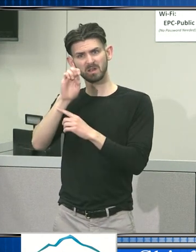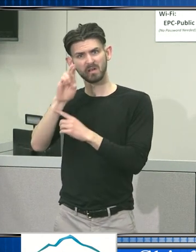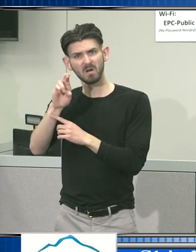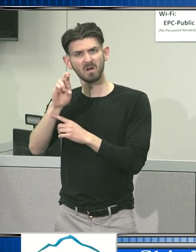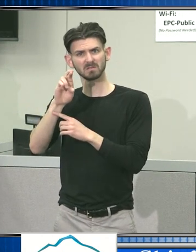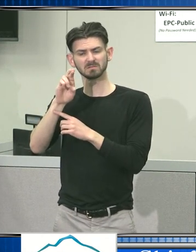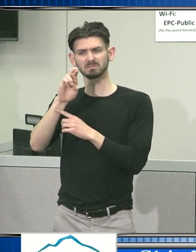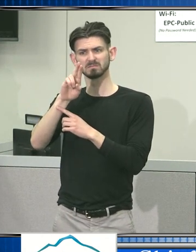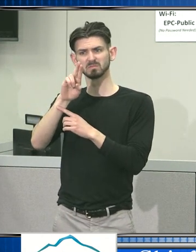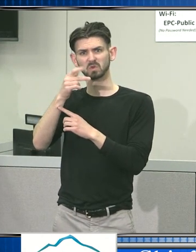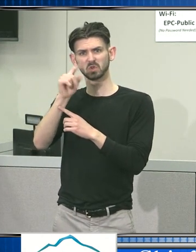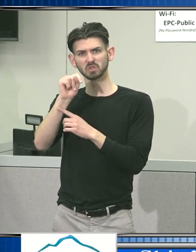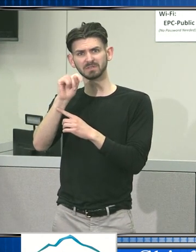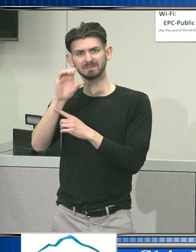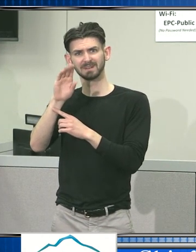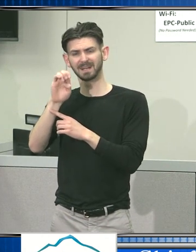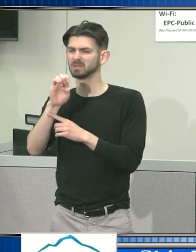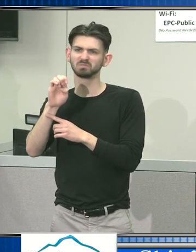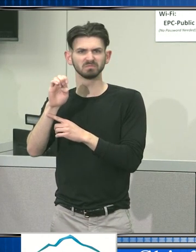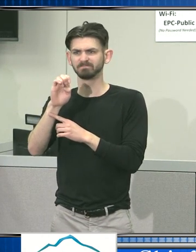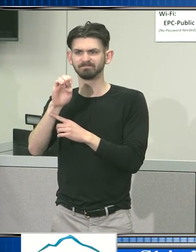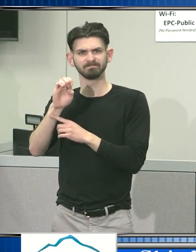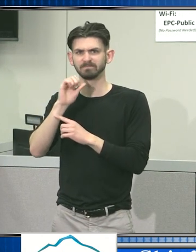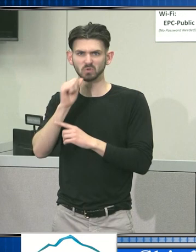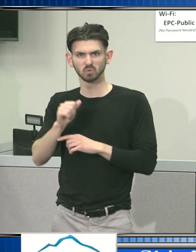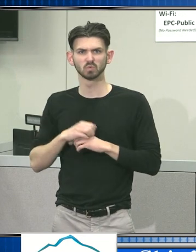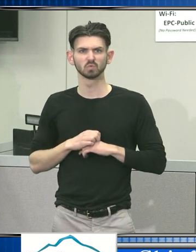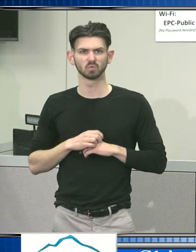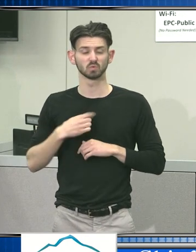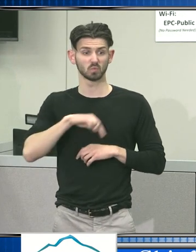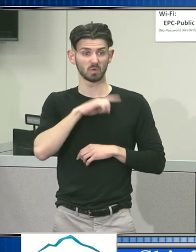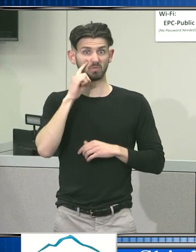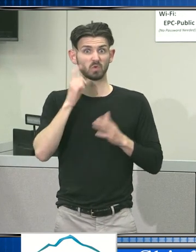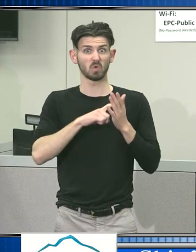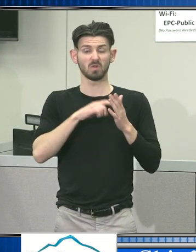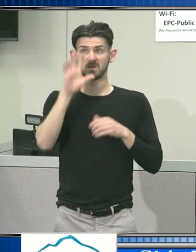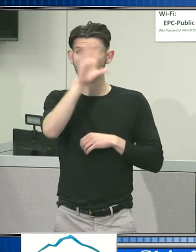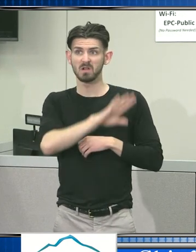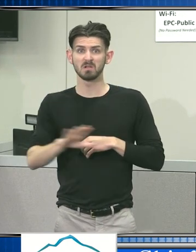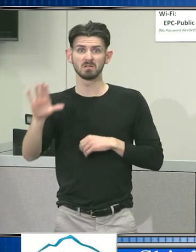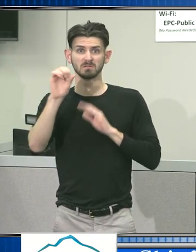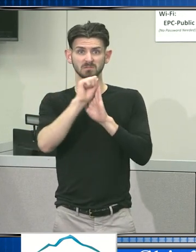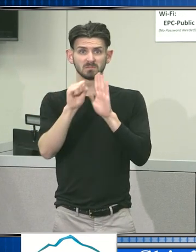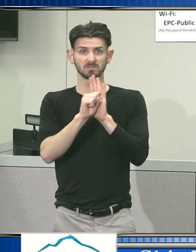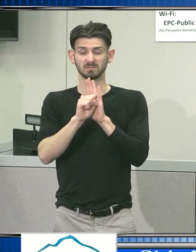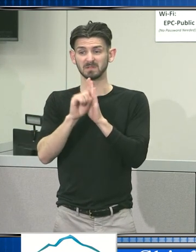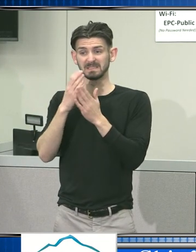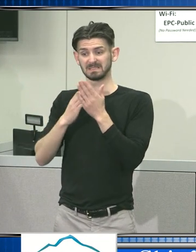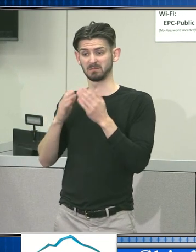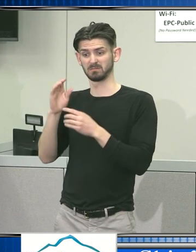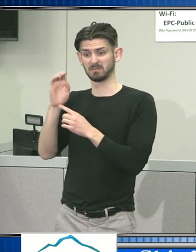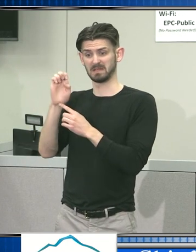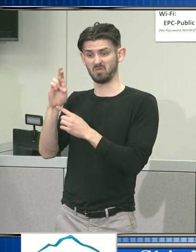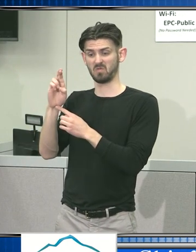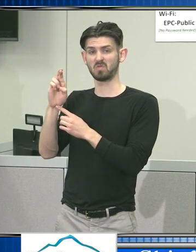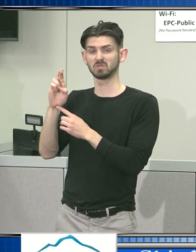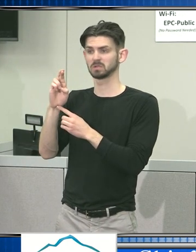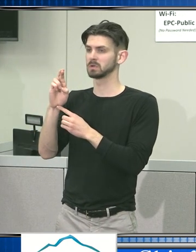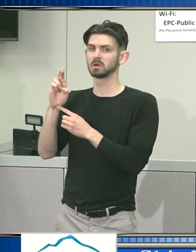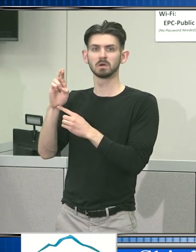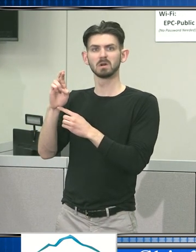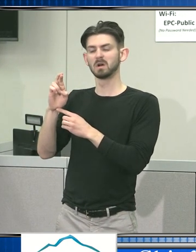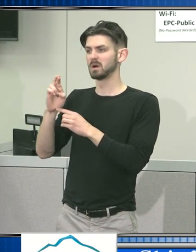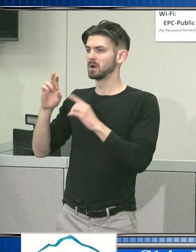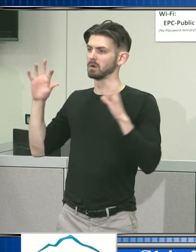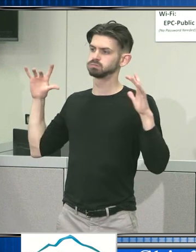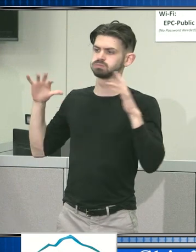departments. What we've seen across the country is exactly that, that emergency departments can get overwhelmed with patients who are able to